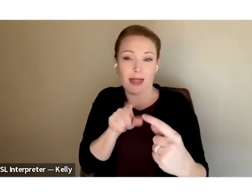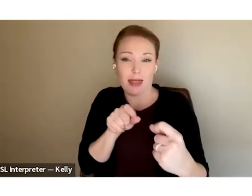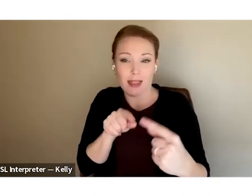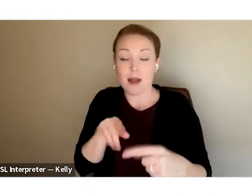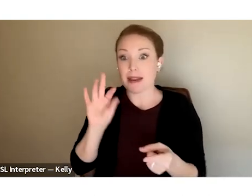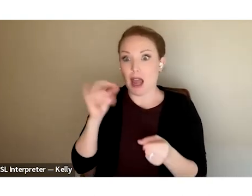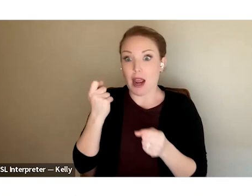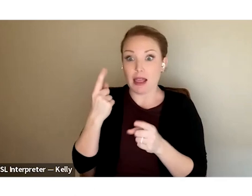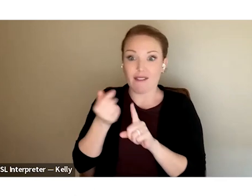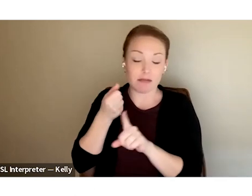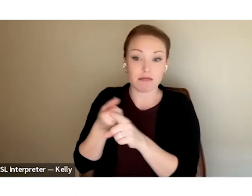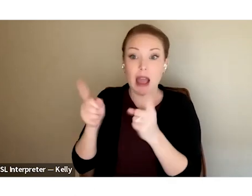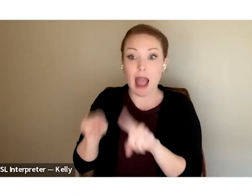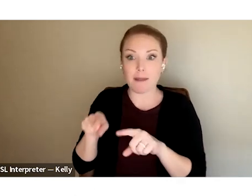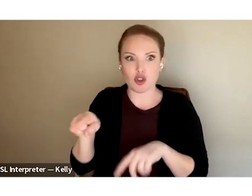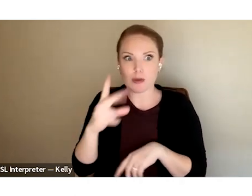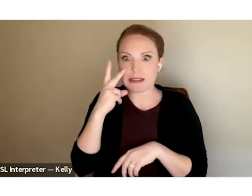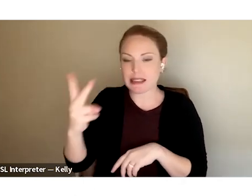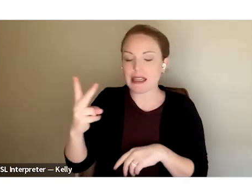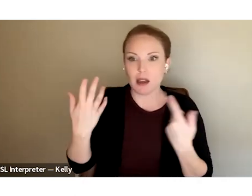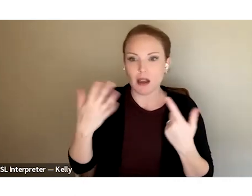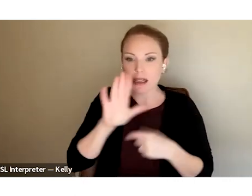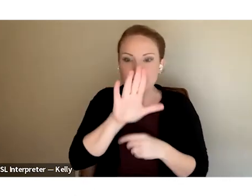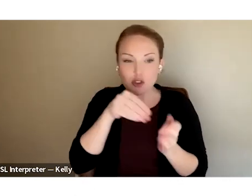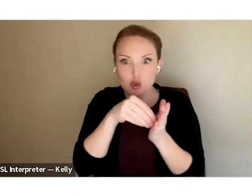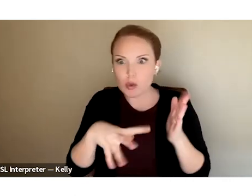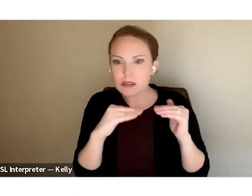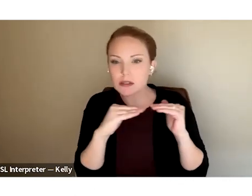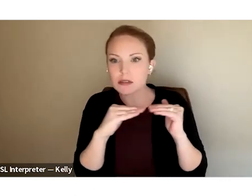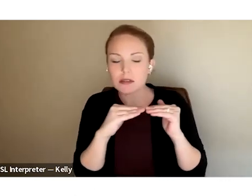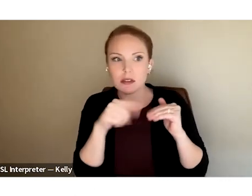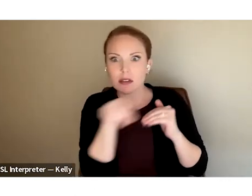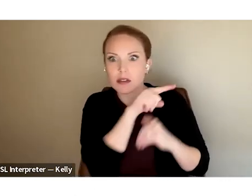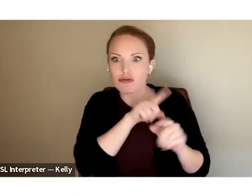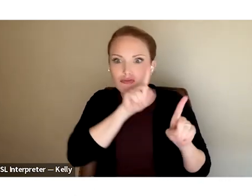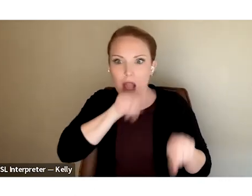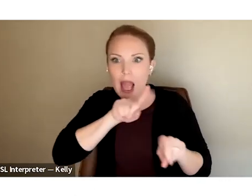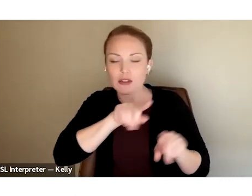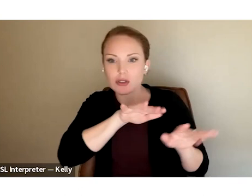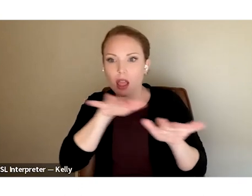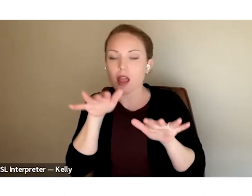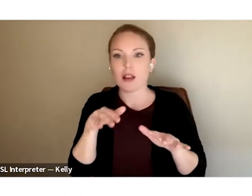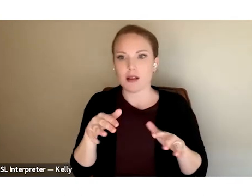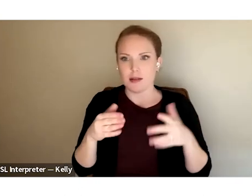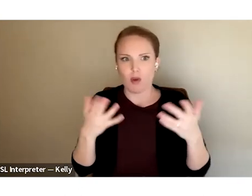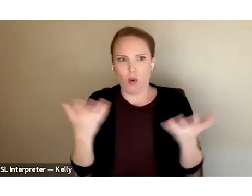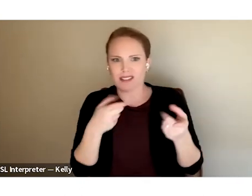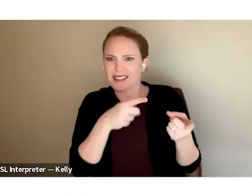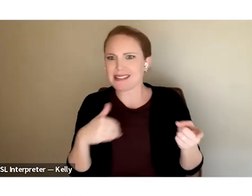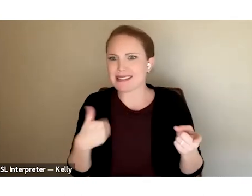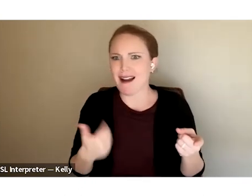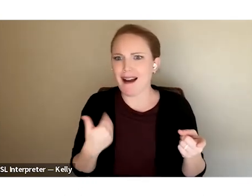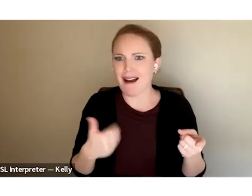9/11 happens, and we see the reaction from his classmates, but also, what is this young